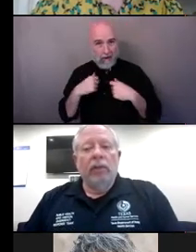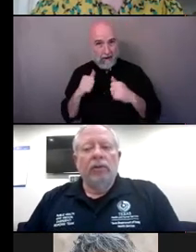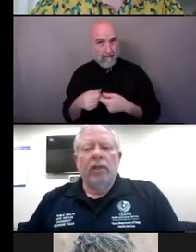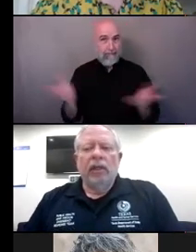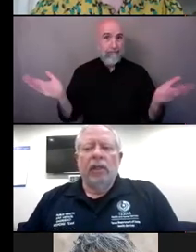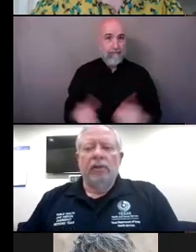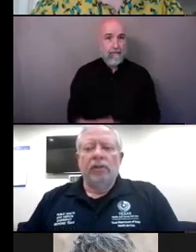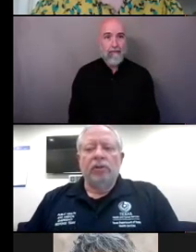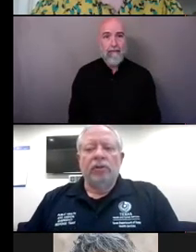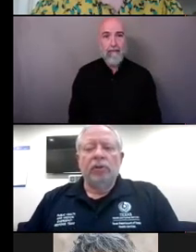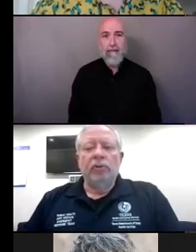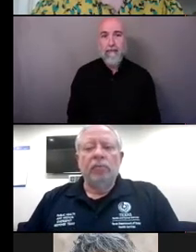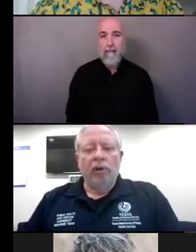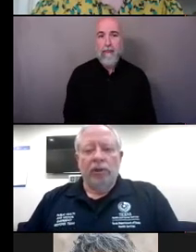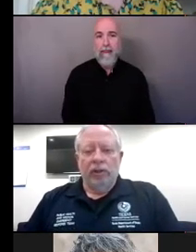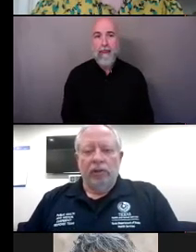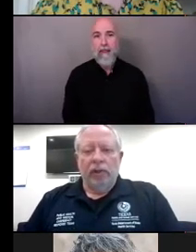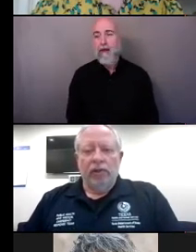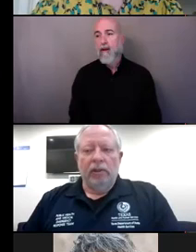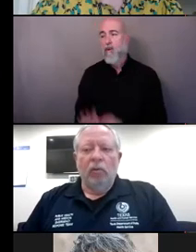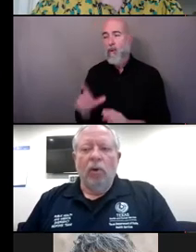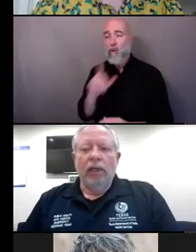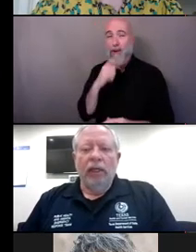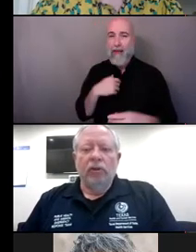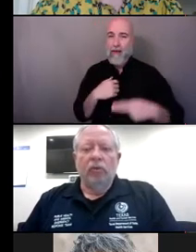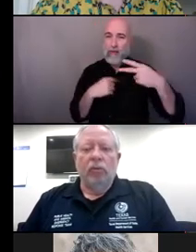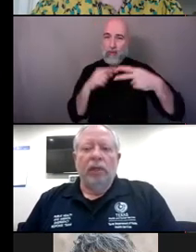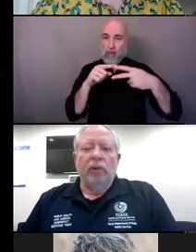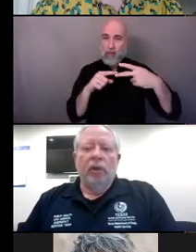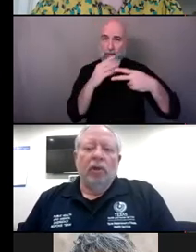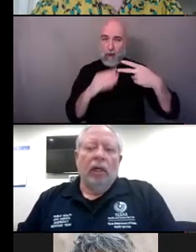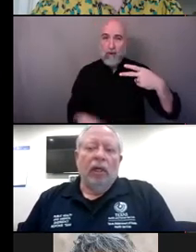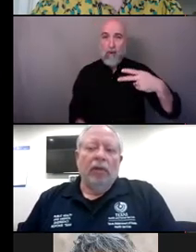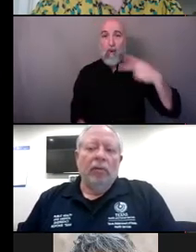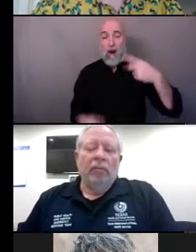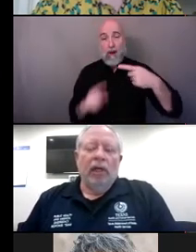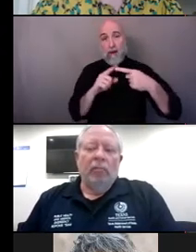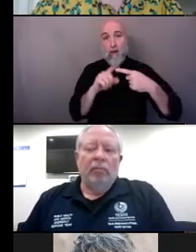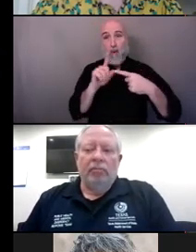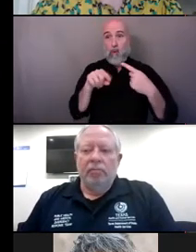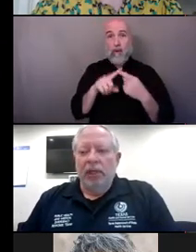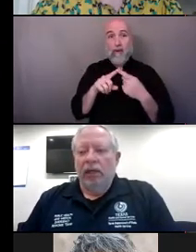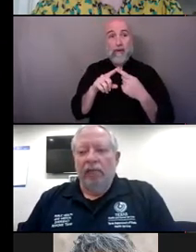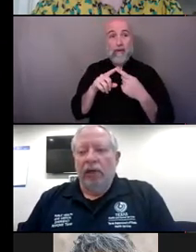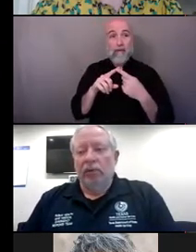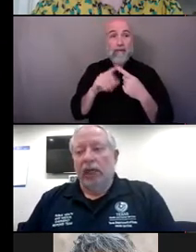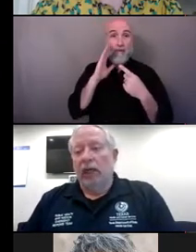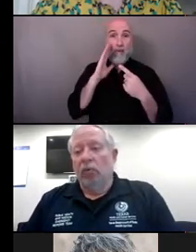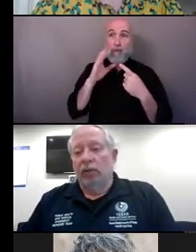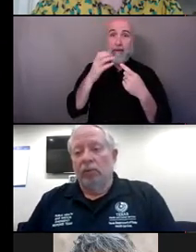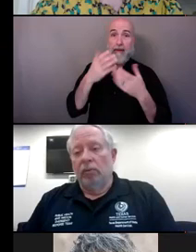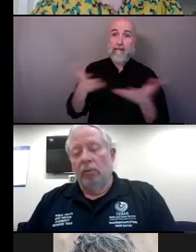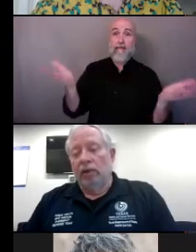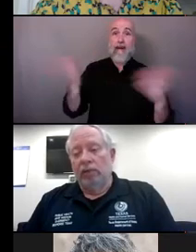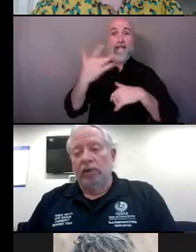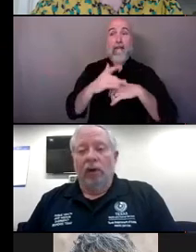Okay, well, there's, in a sense, sort of two parts to this question. One is, when will there be available to